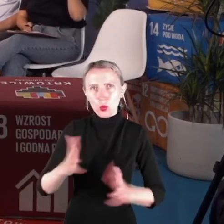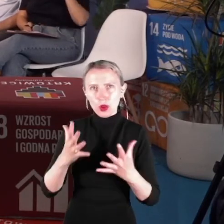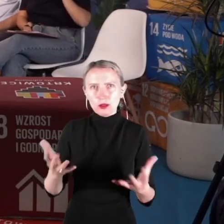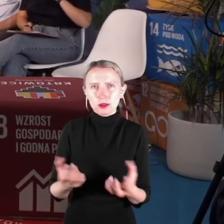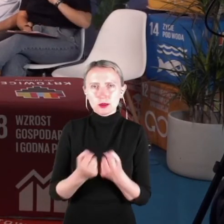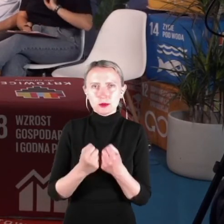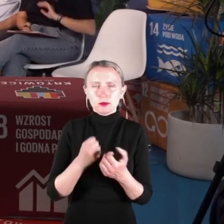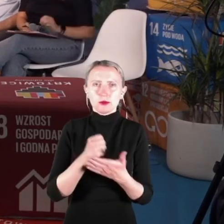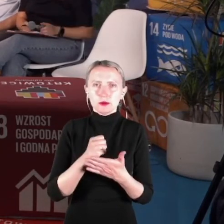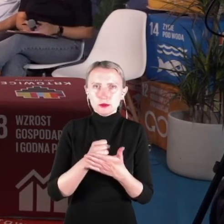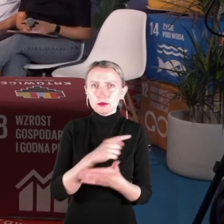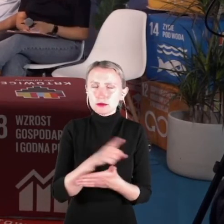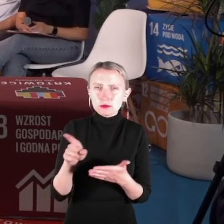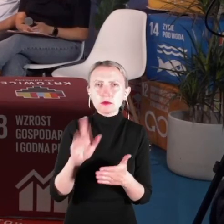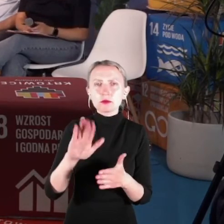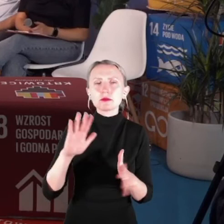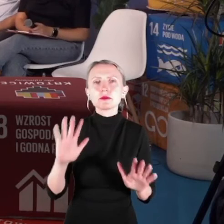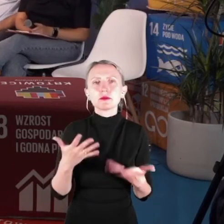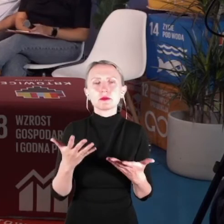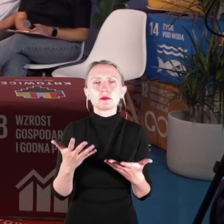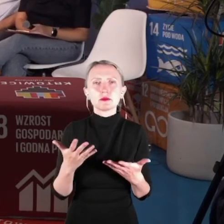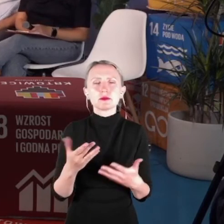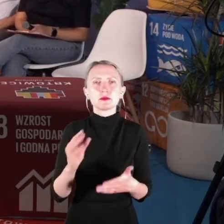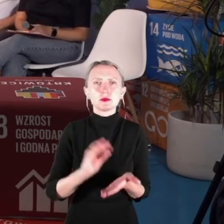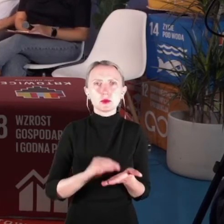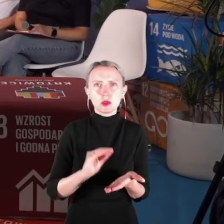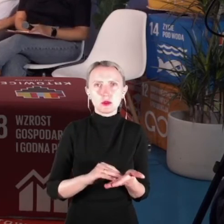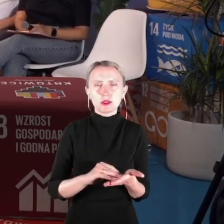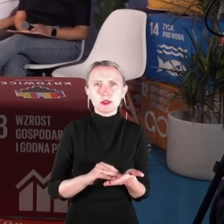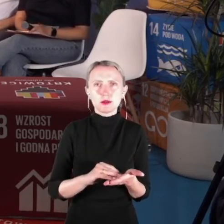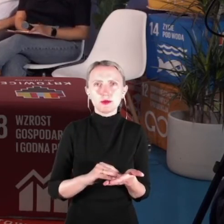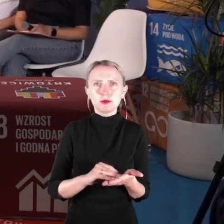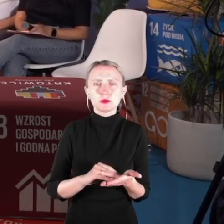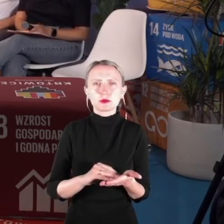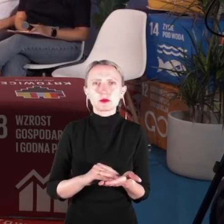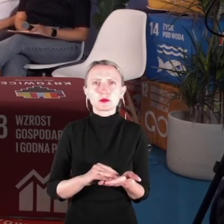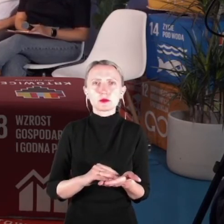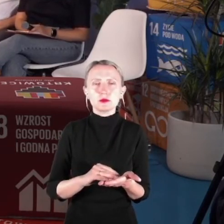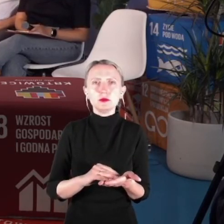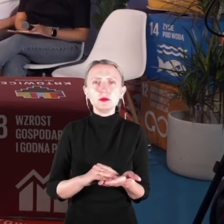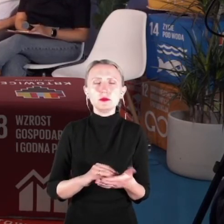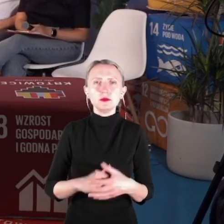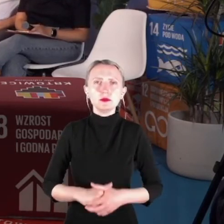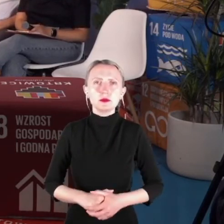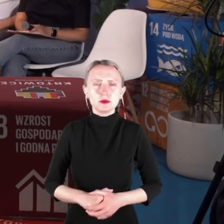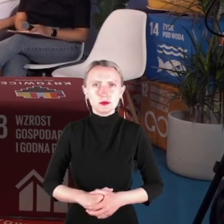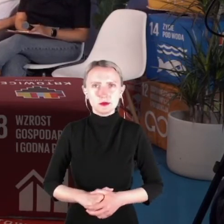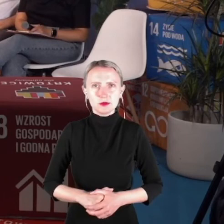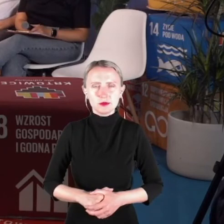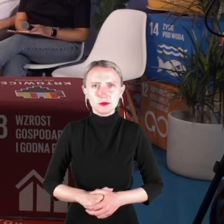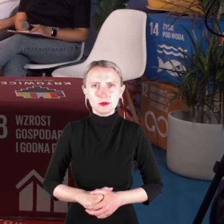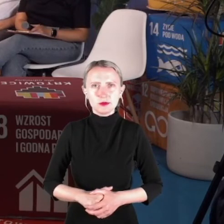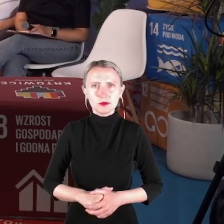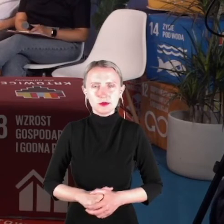pleasant experience. And we worked with the police as well back then to help people find places to go and to divert traffic, so it would be a